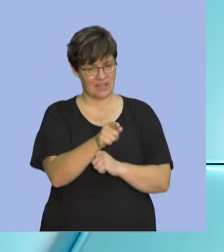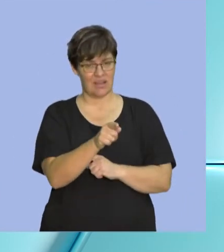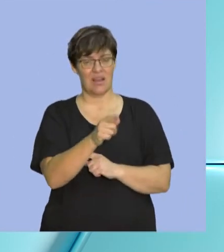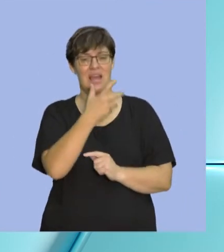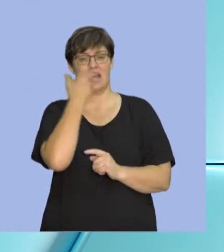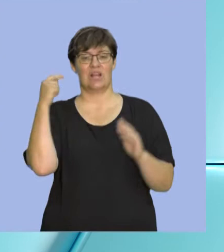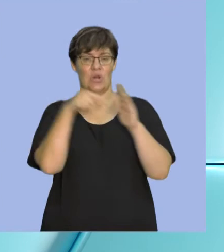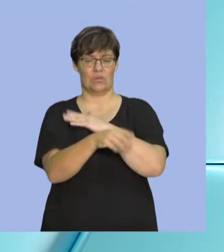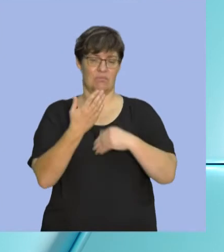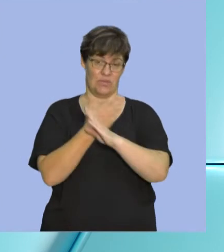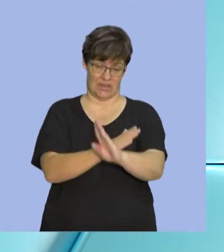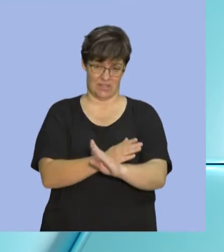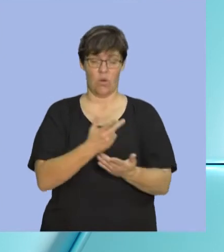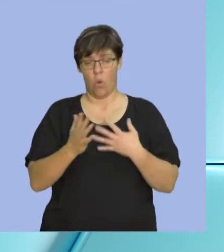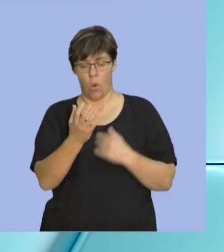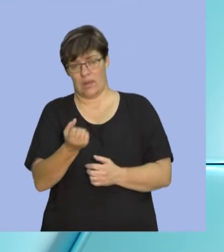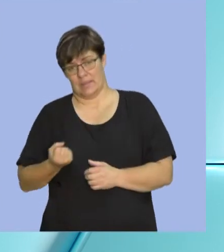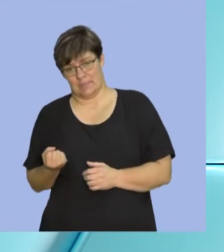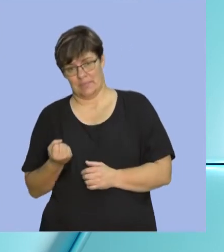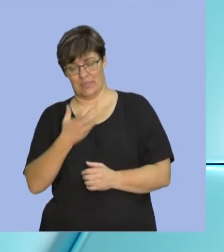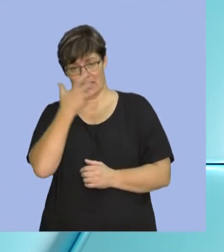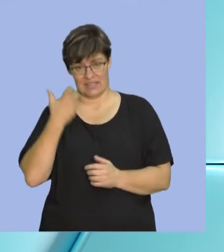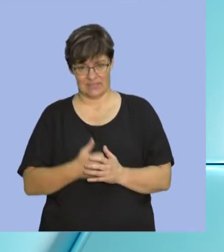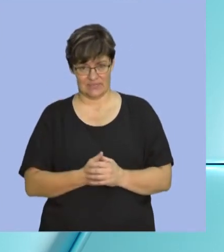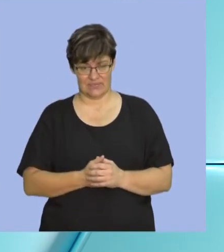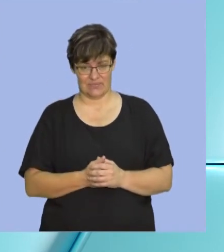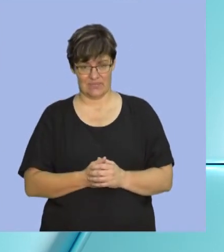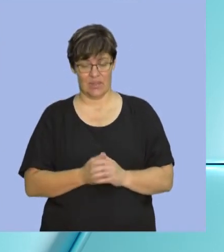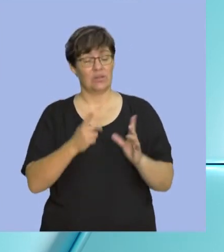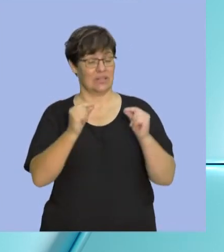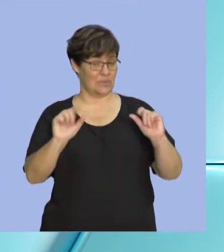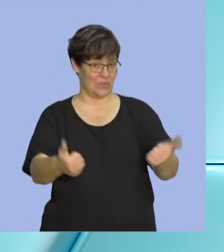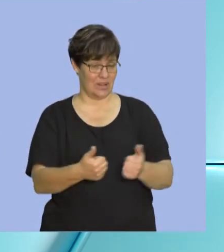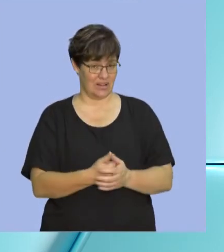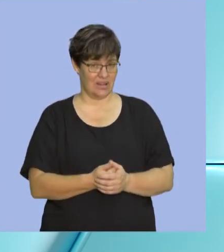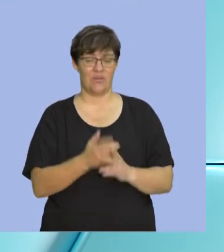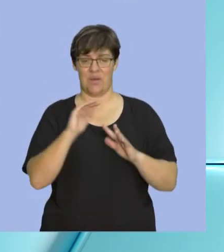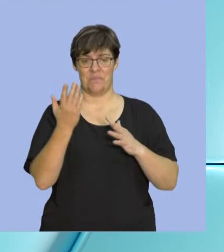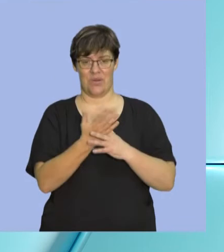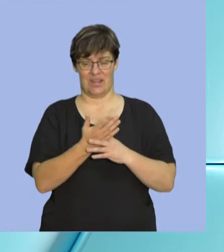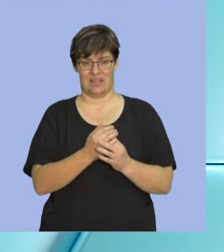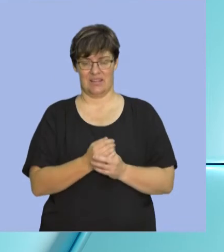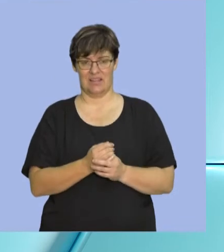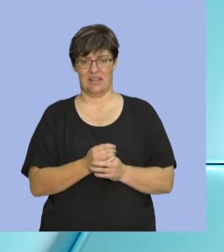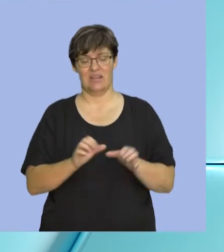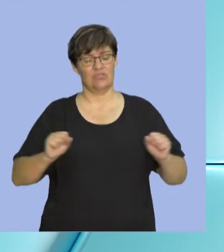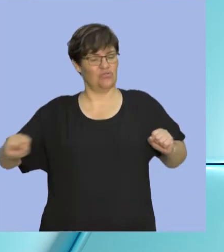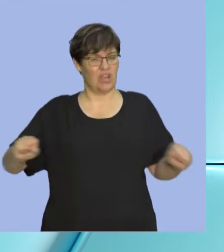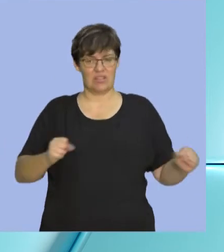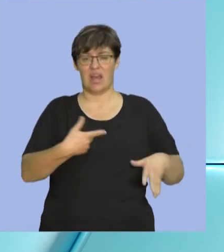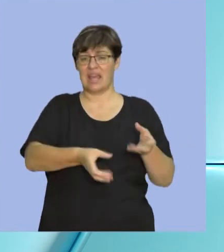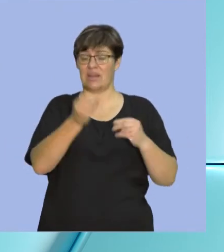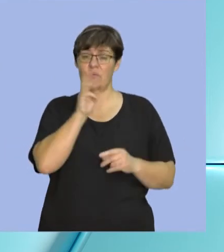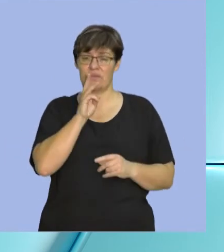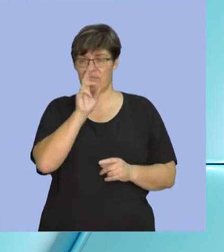to retain the heat. So guys, you've done well. You deserve a break. Have a stretch, grab some water, and we'll see you in a